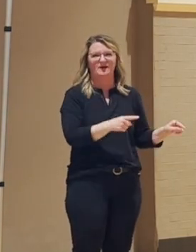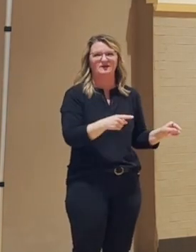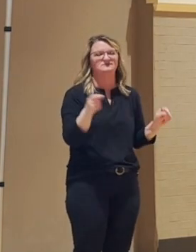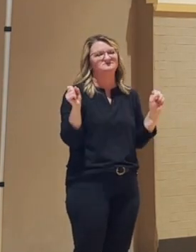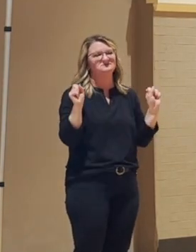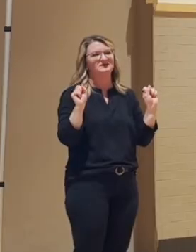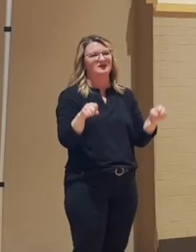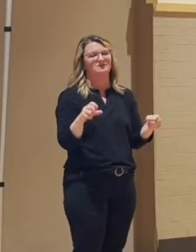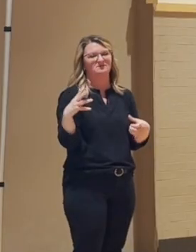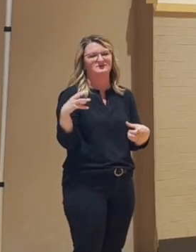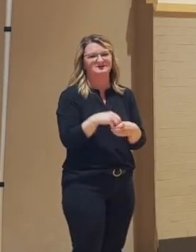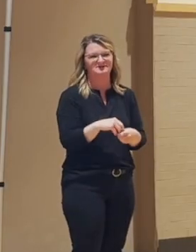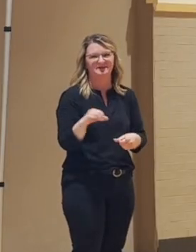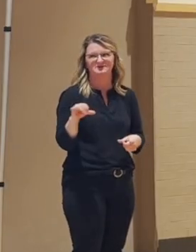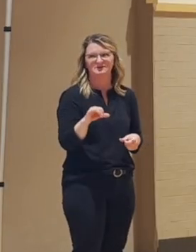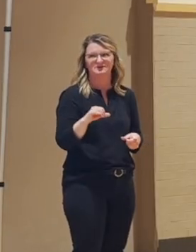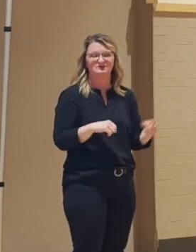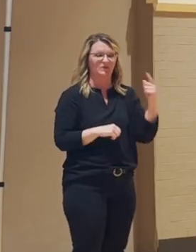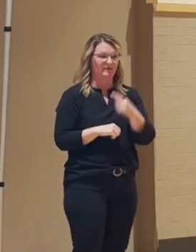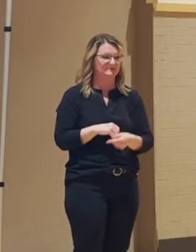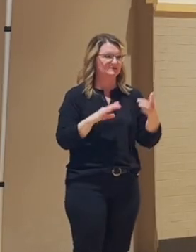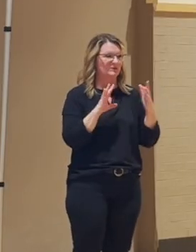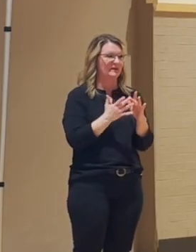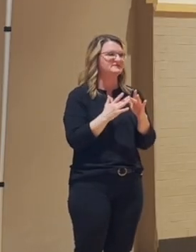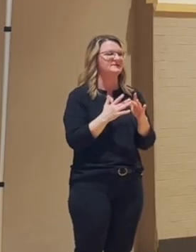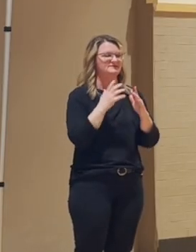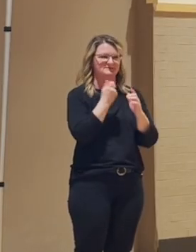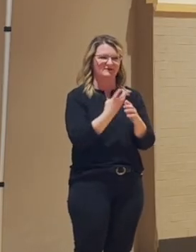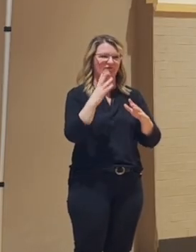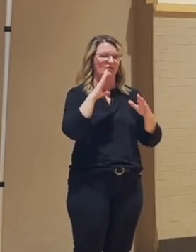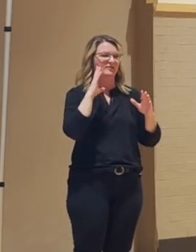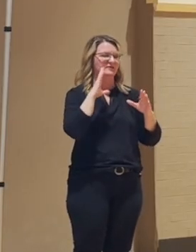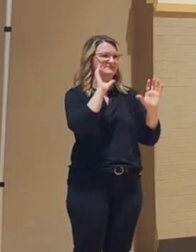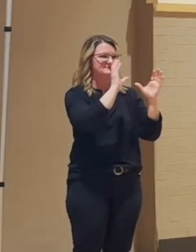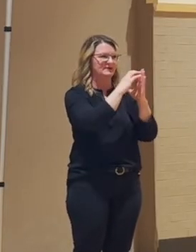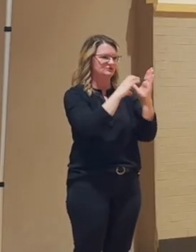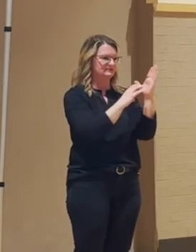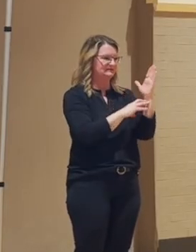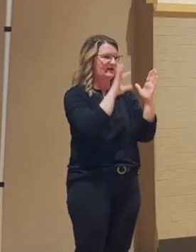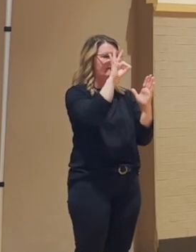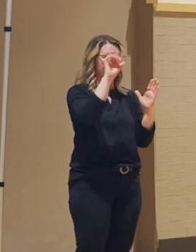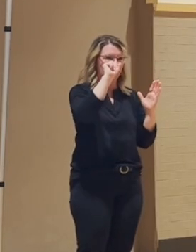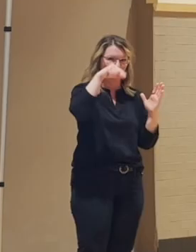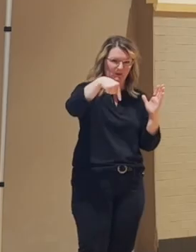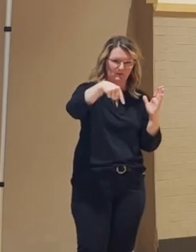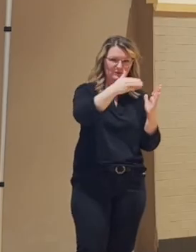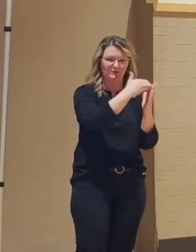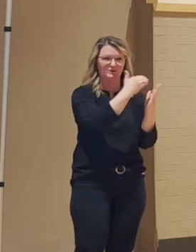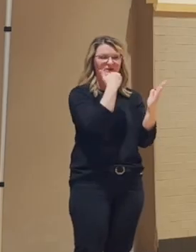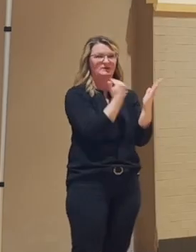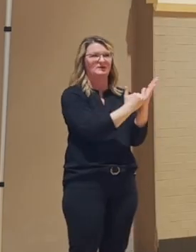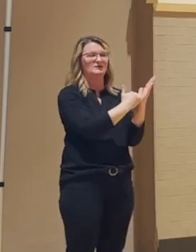you can also participate. So this website has several sections. We have a frequently asked questions section.